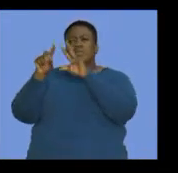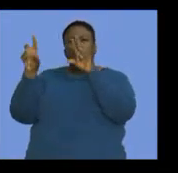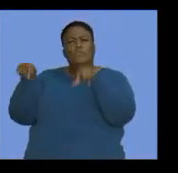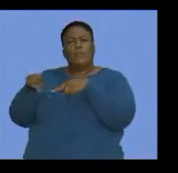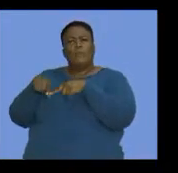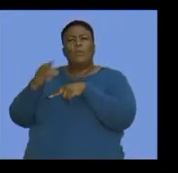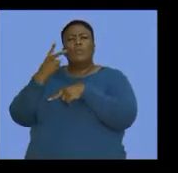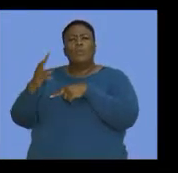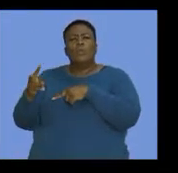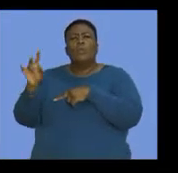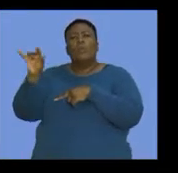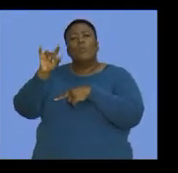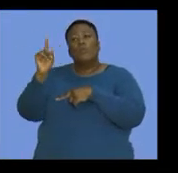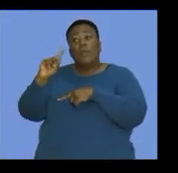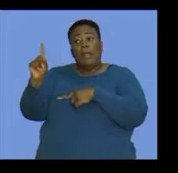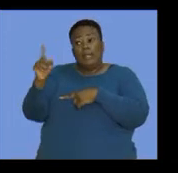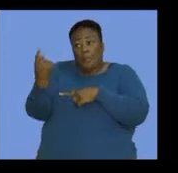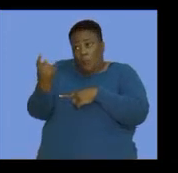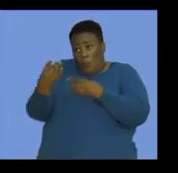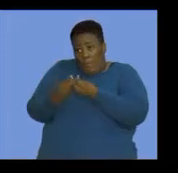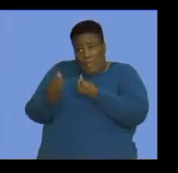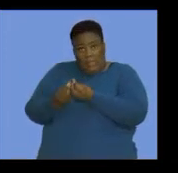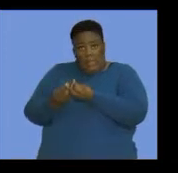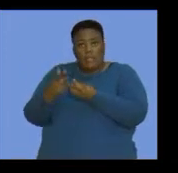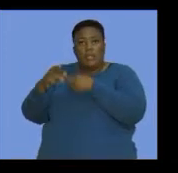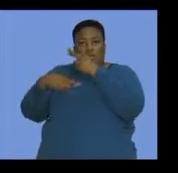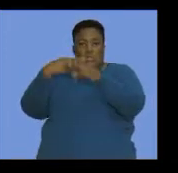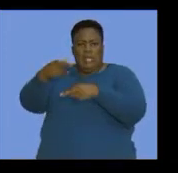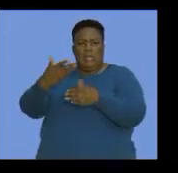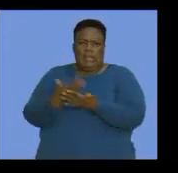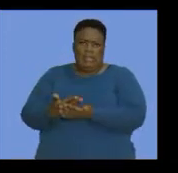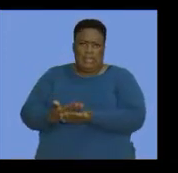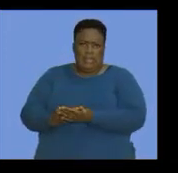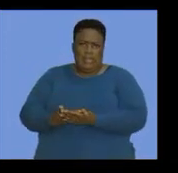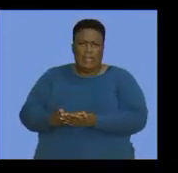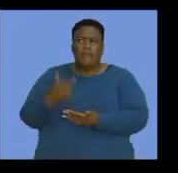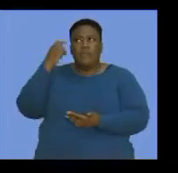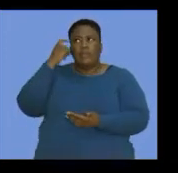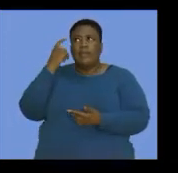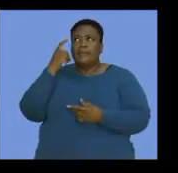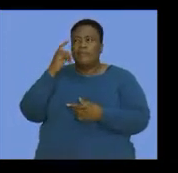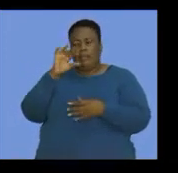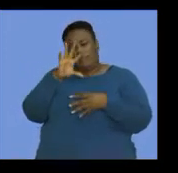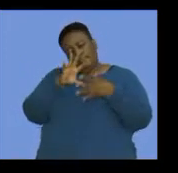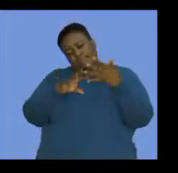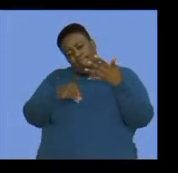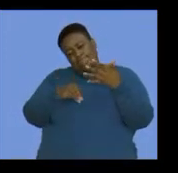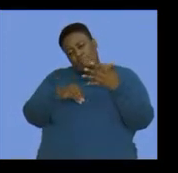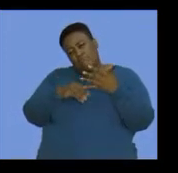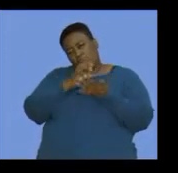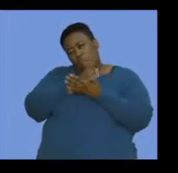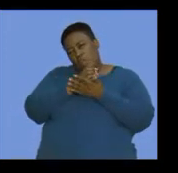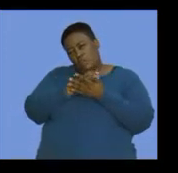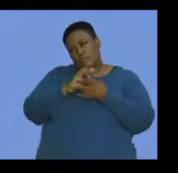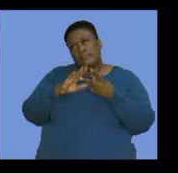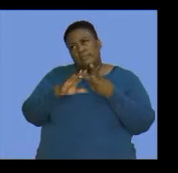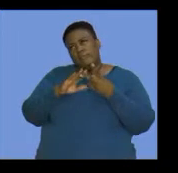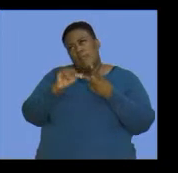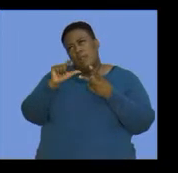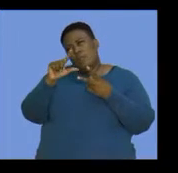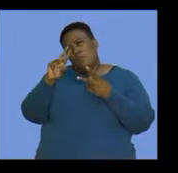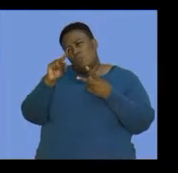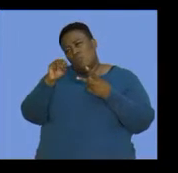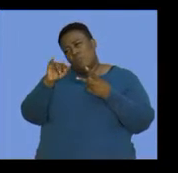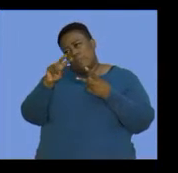table, let's look at one type of waste that can be recycled. So if we think about all of the glass,